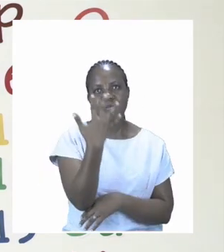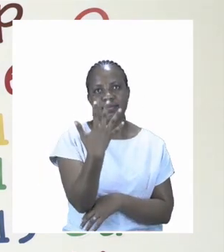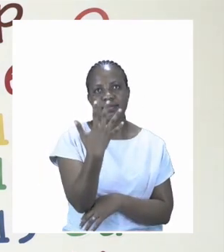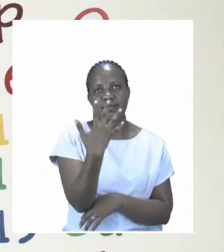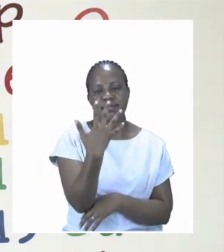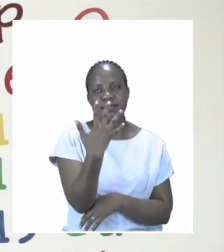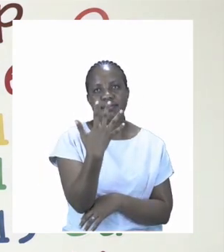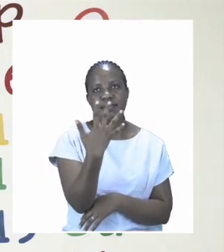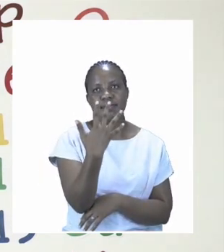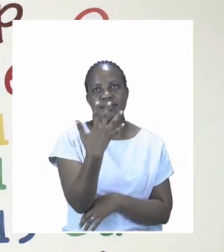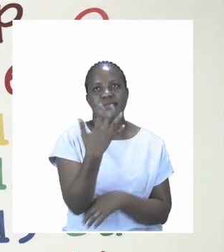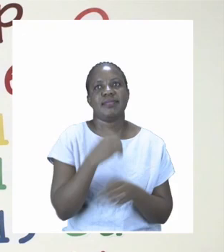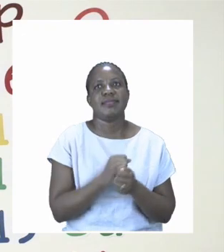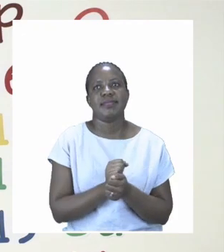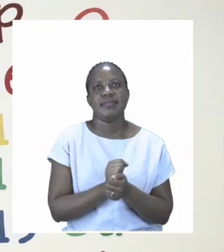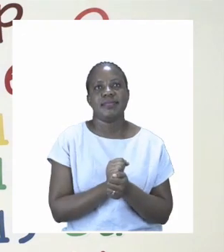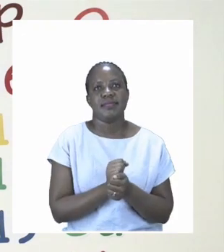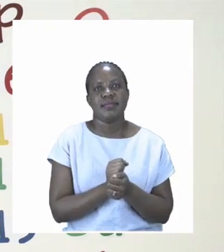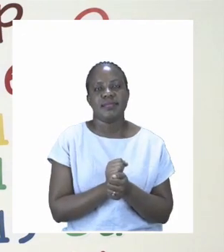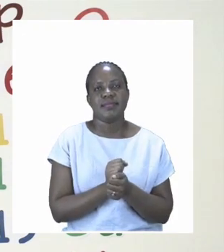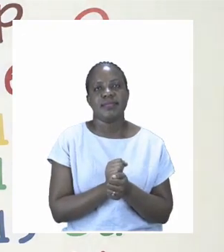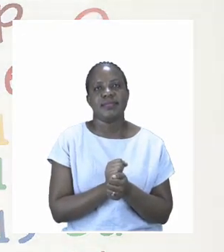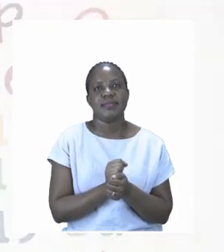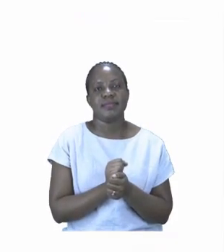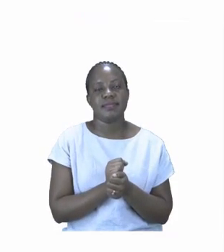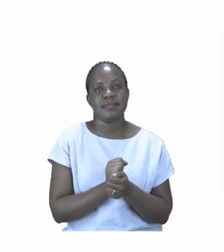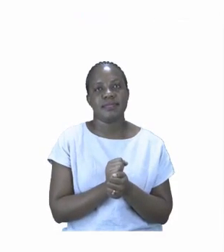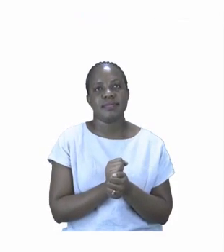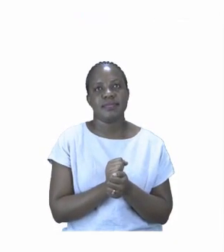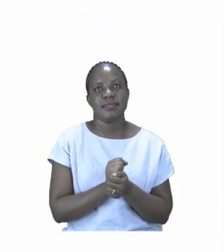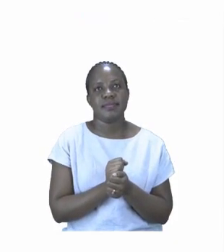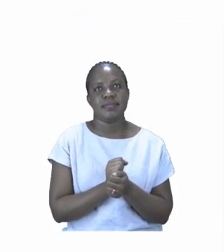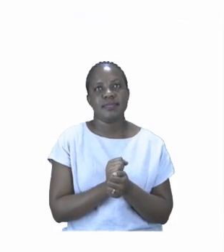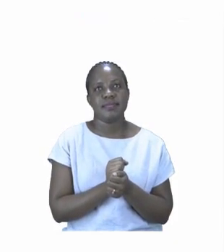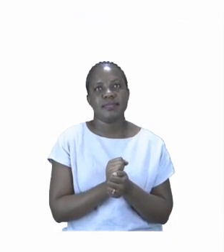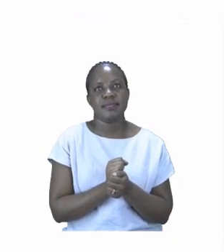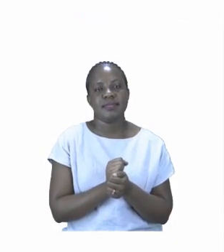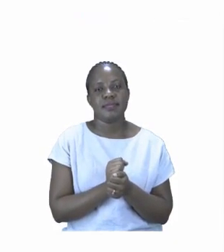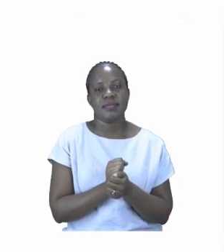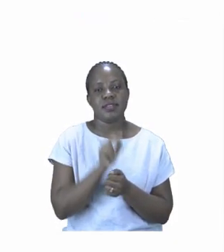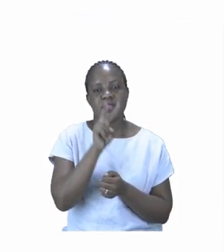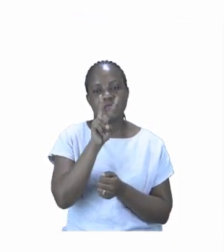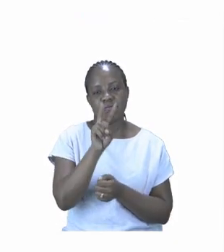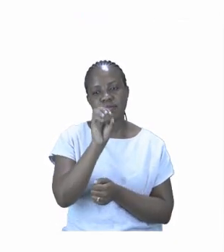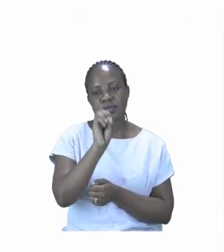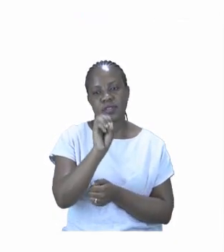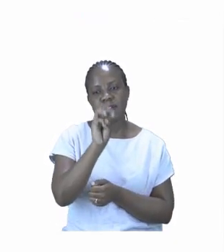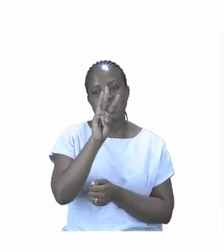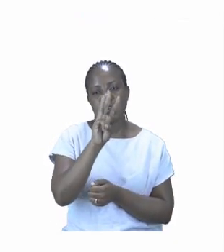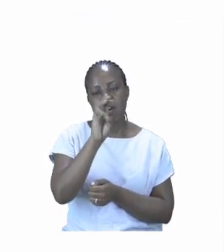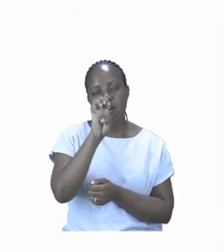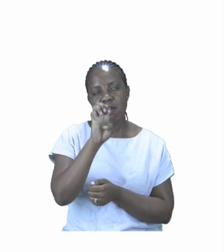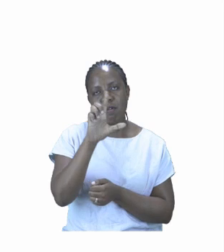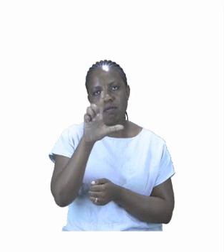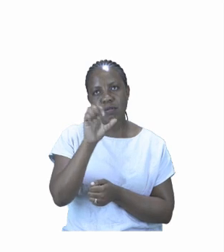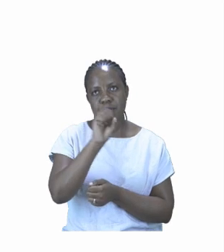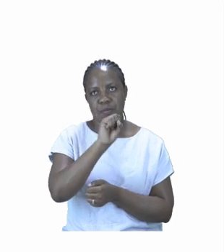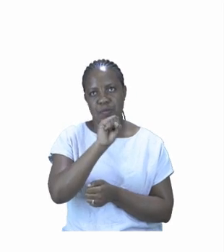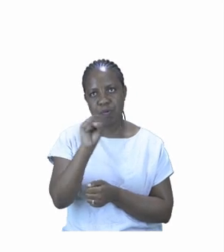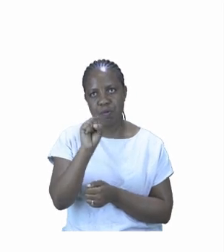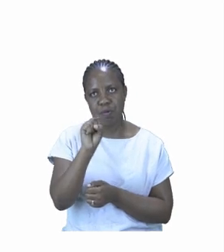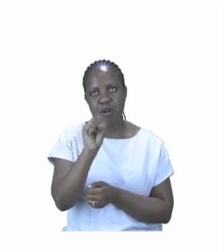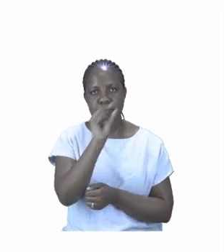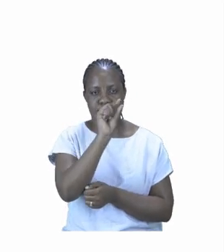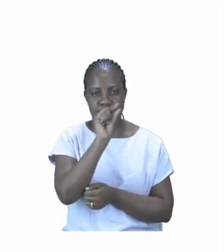On page 5, you are going to see some vowel words. Now, there are